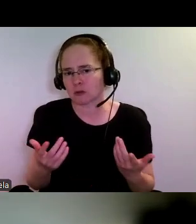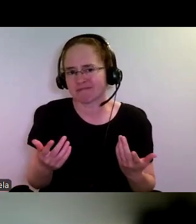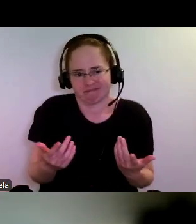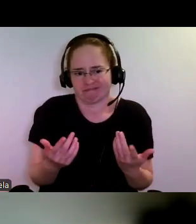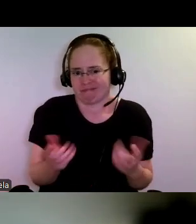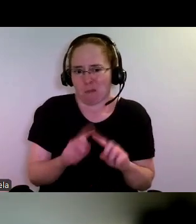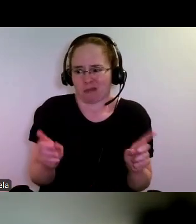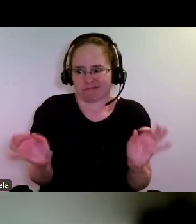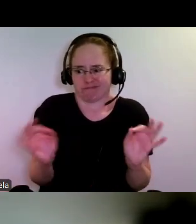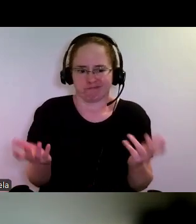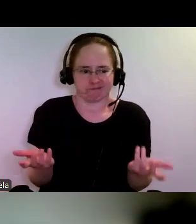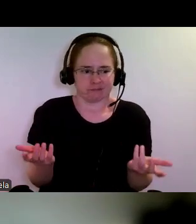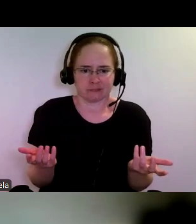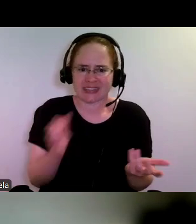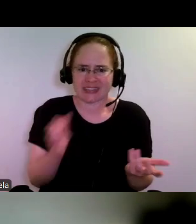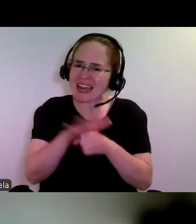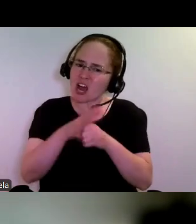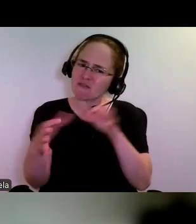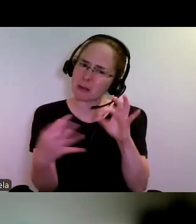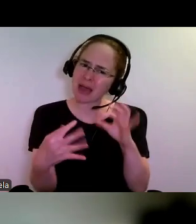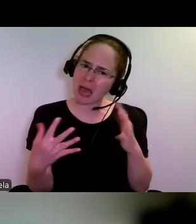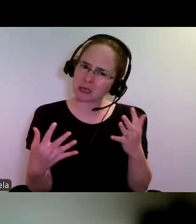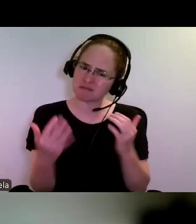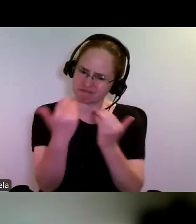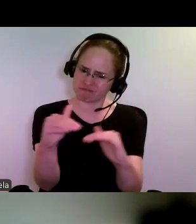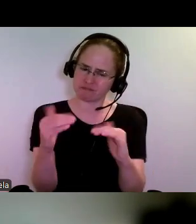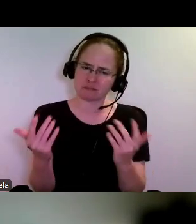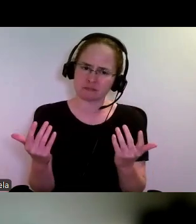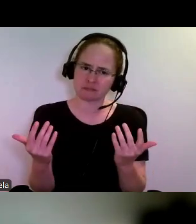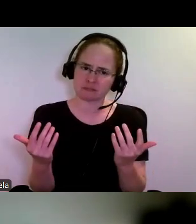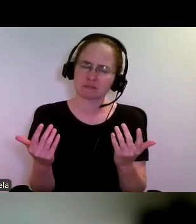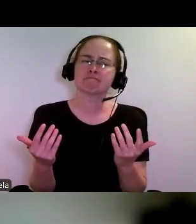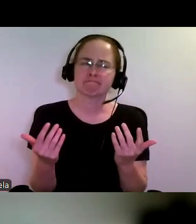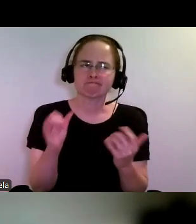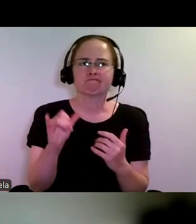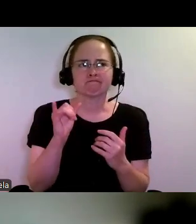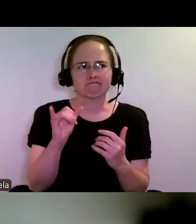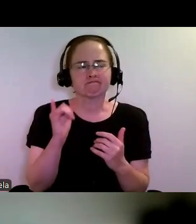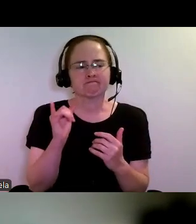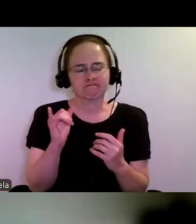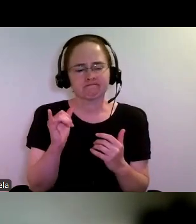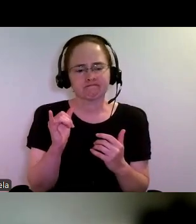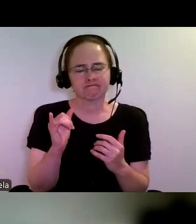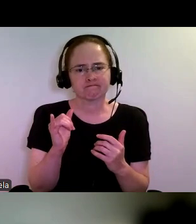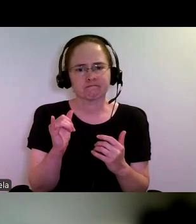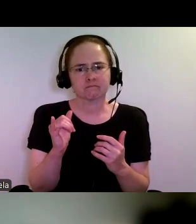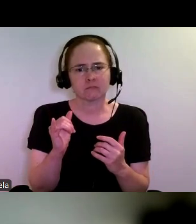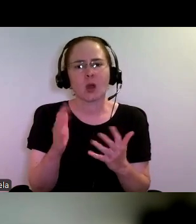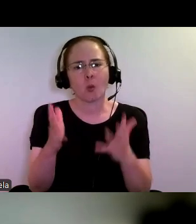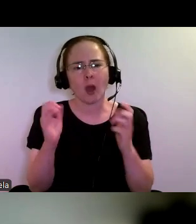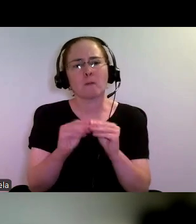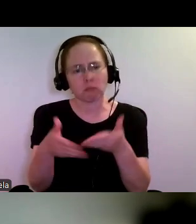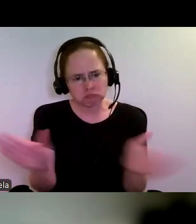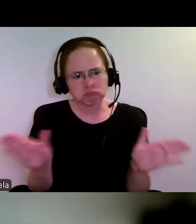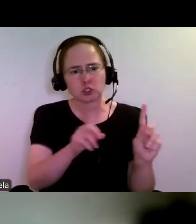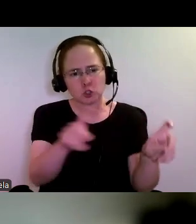get enough feedback from that survey. So this is when we said, okay, we need to have this be a better survey so that we could hear